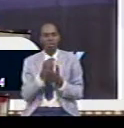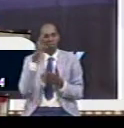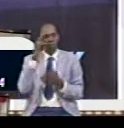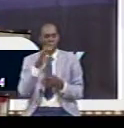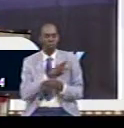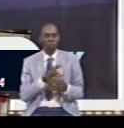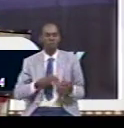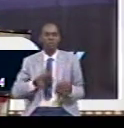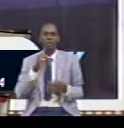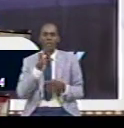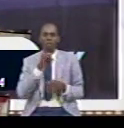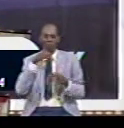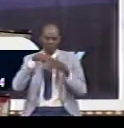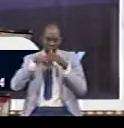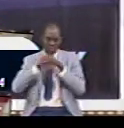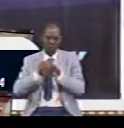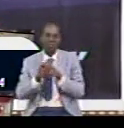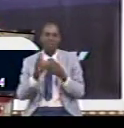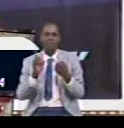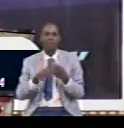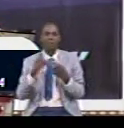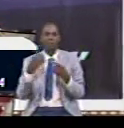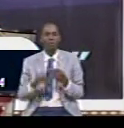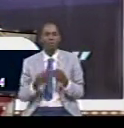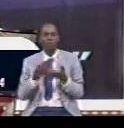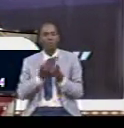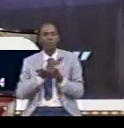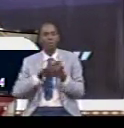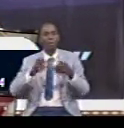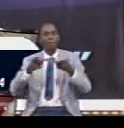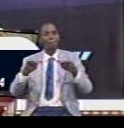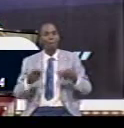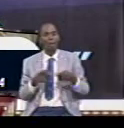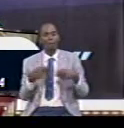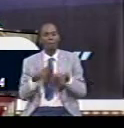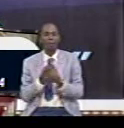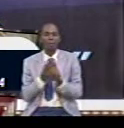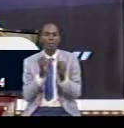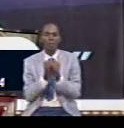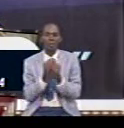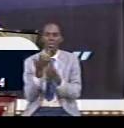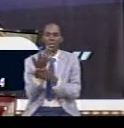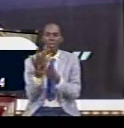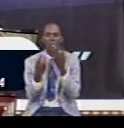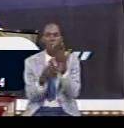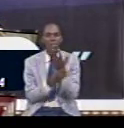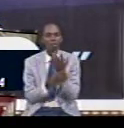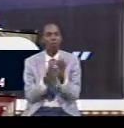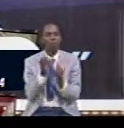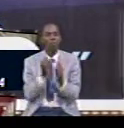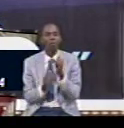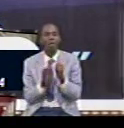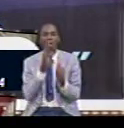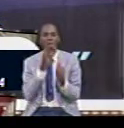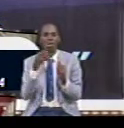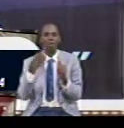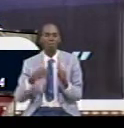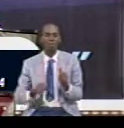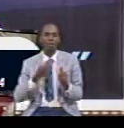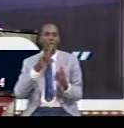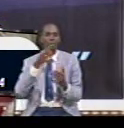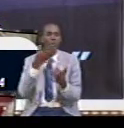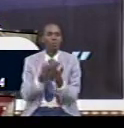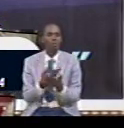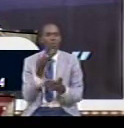not entered into the holy places made with hands, which are the figures